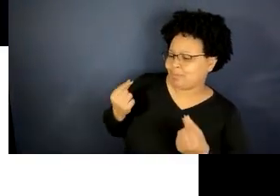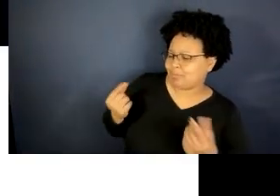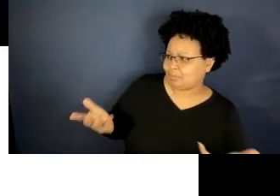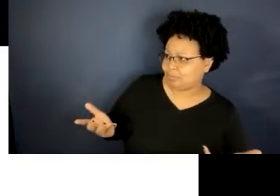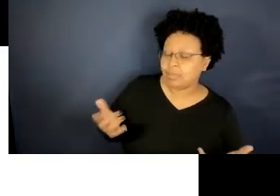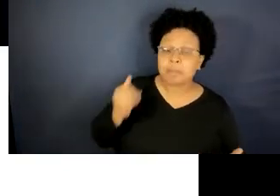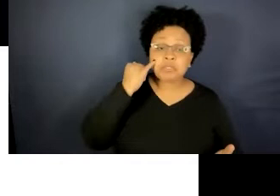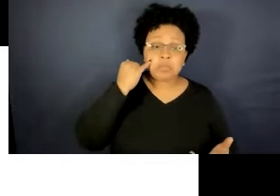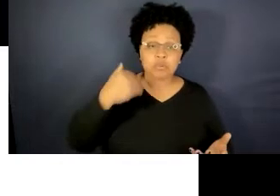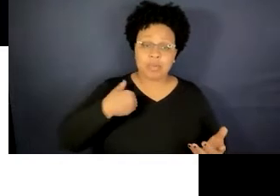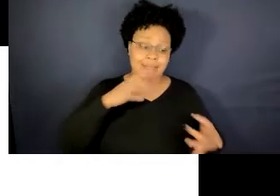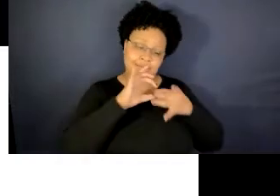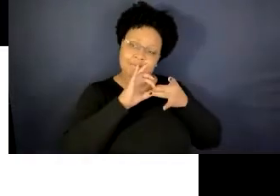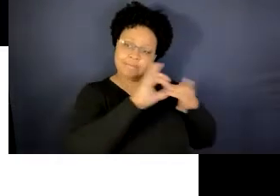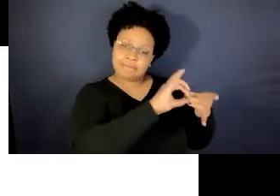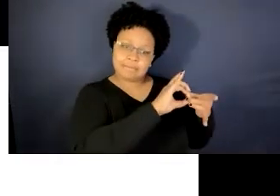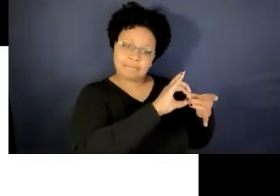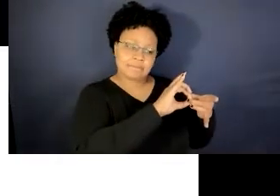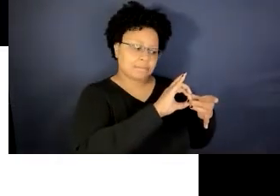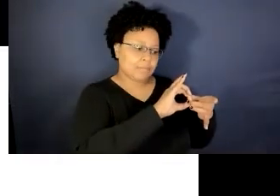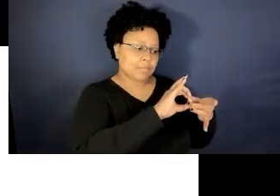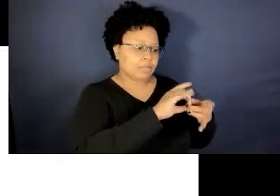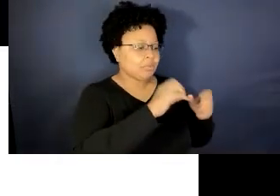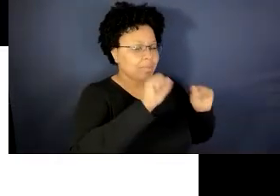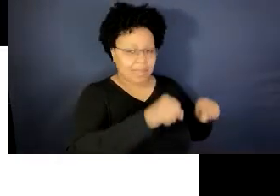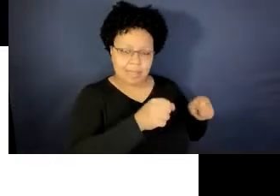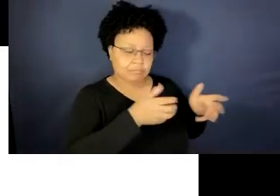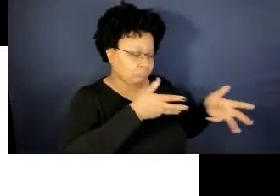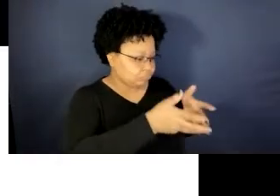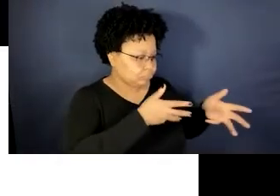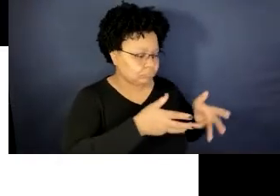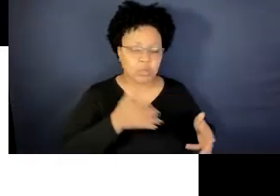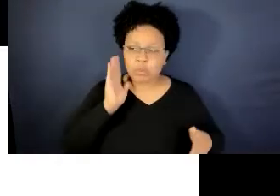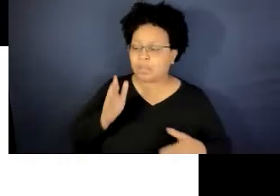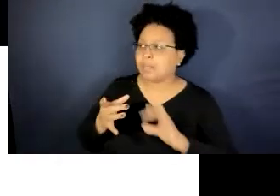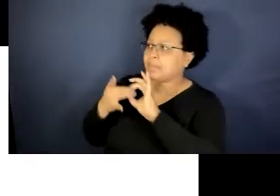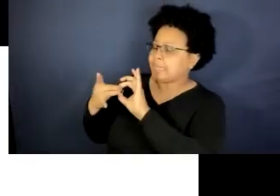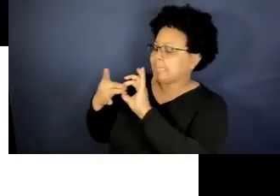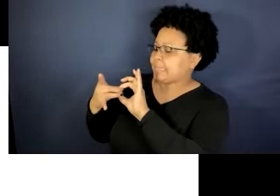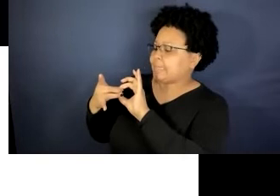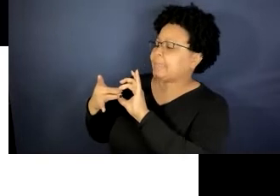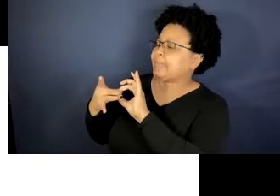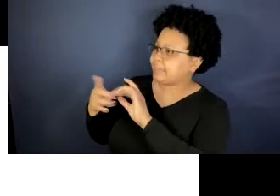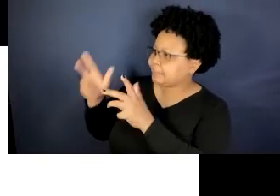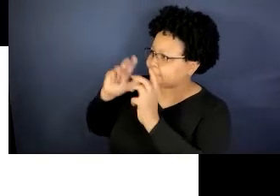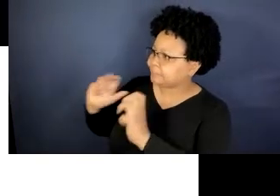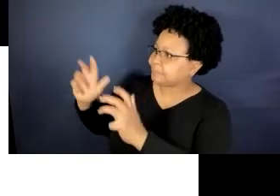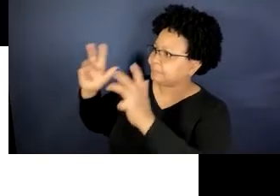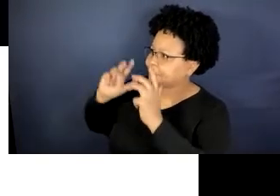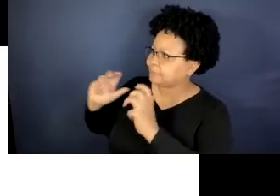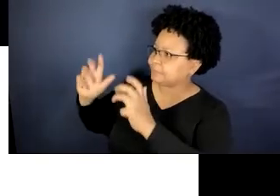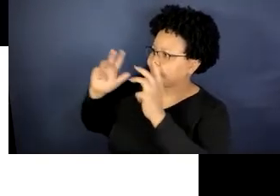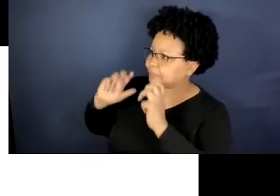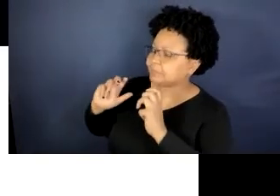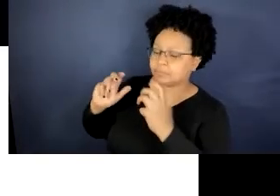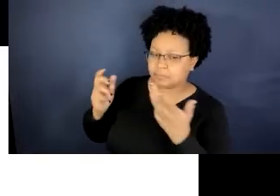talk with them and they will listen. I found the best way for me to get to my students was to connect with